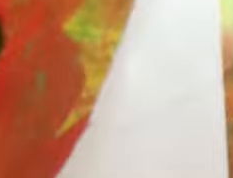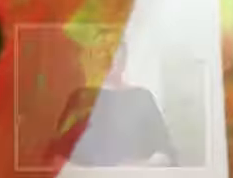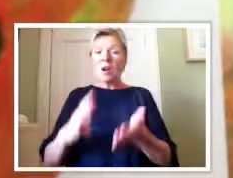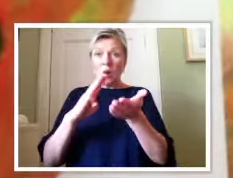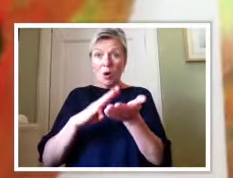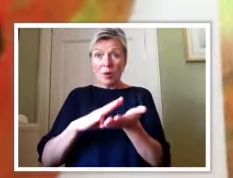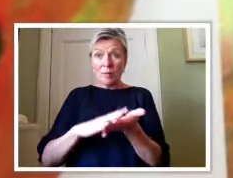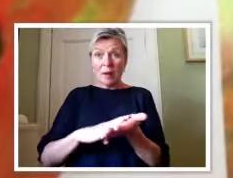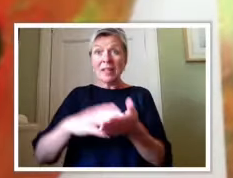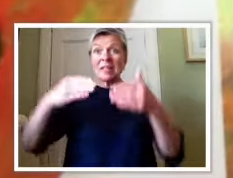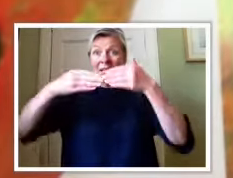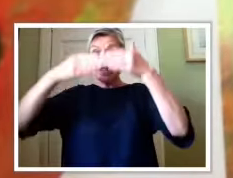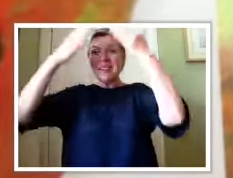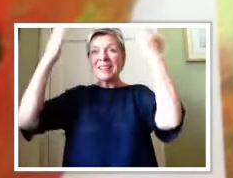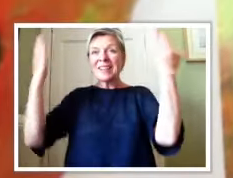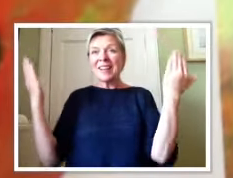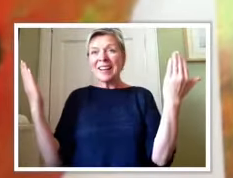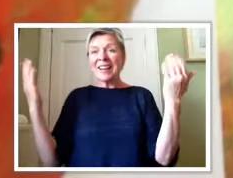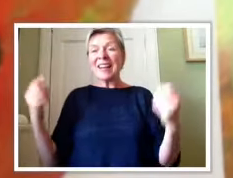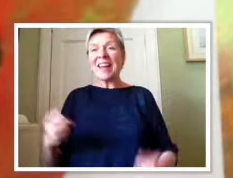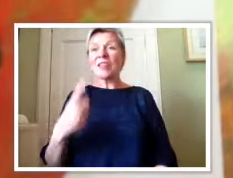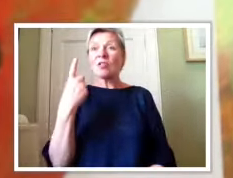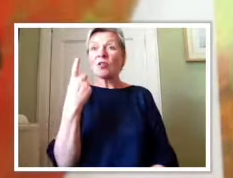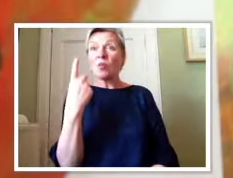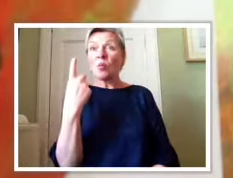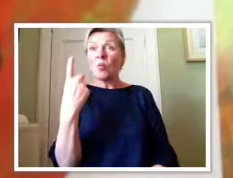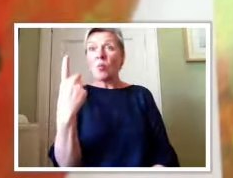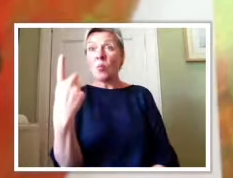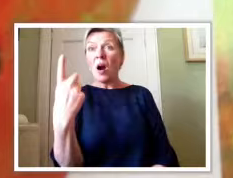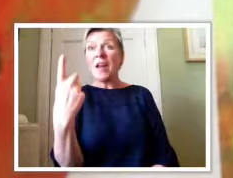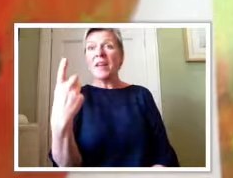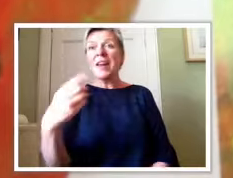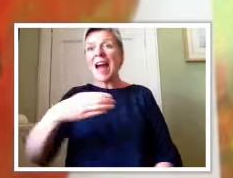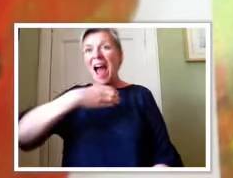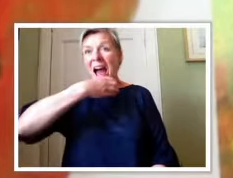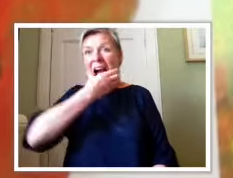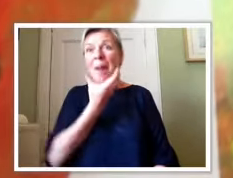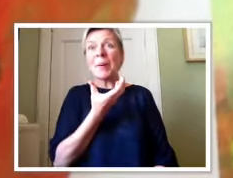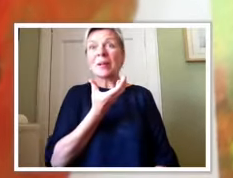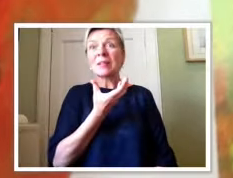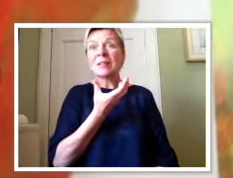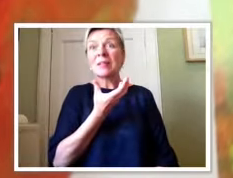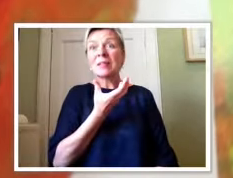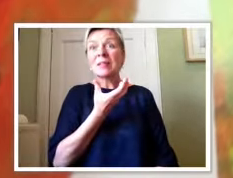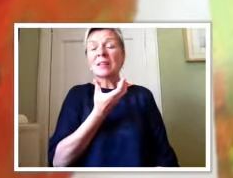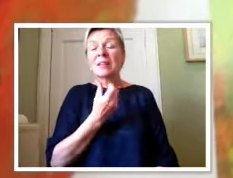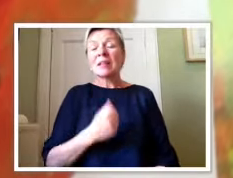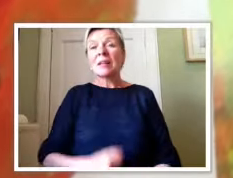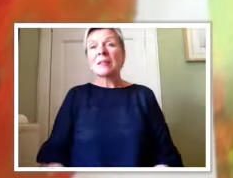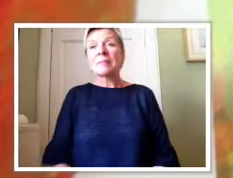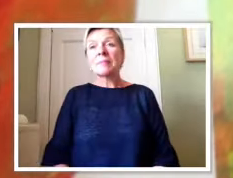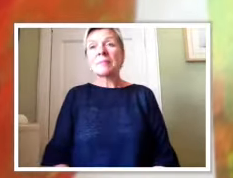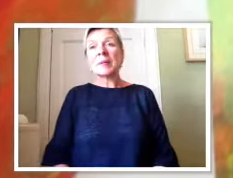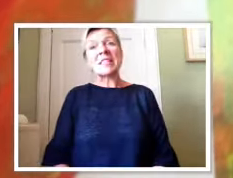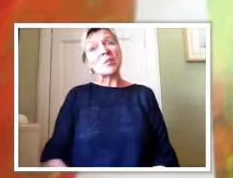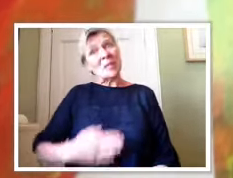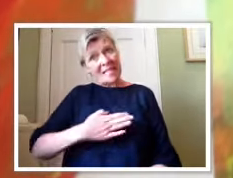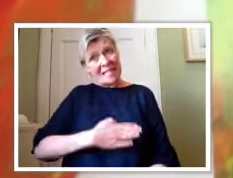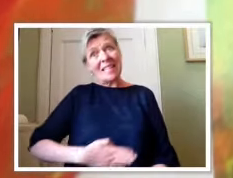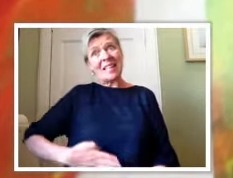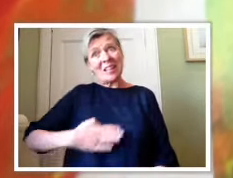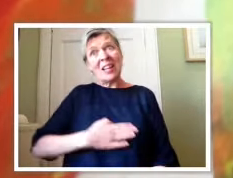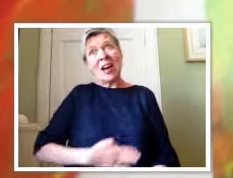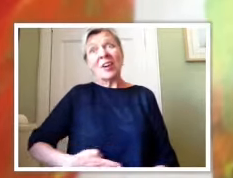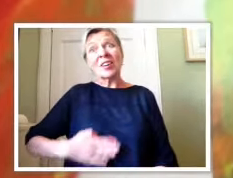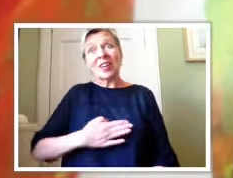On Monday, he ate through one apple, but he